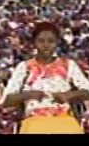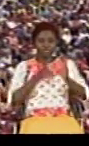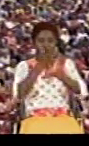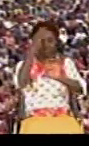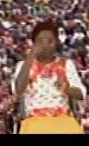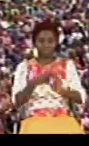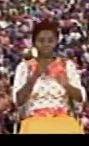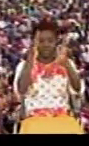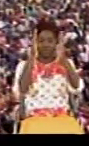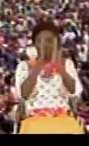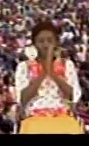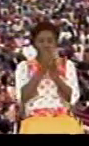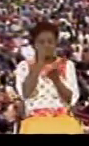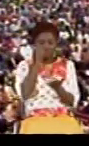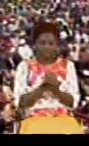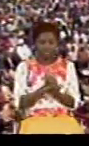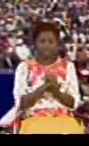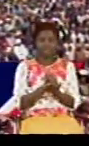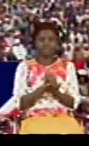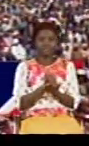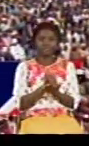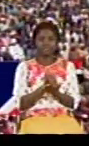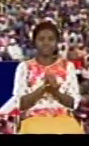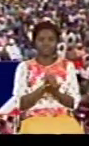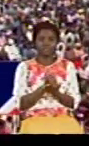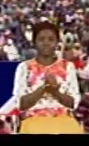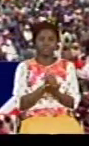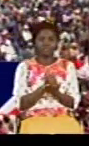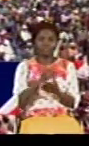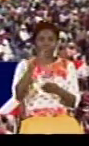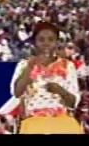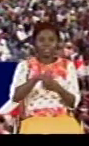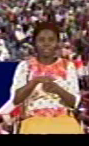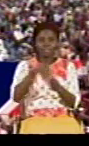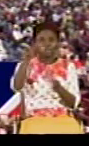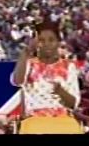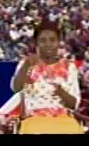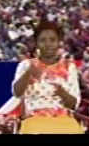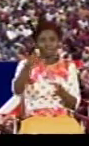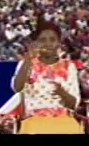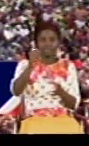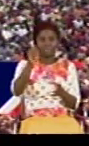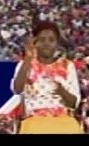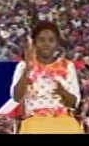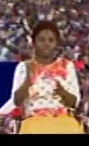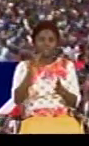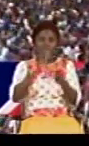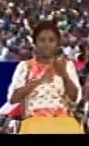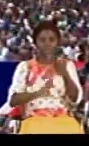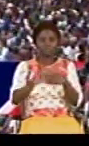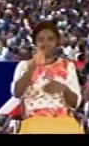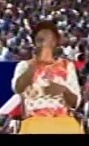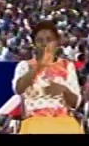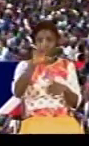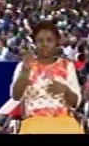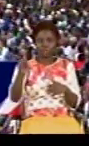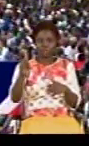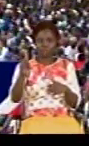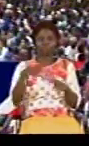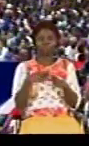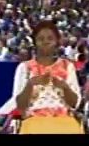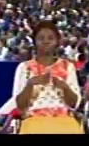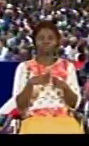amen. Look at Psalm 51. Psalm 51, here's true repentance. Psalm